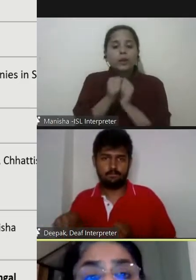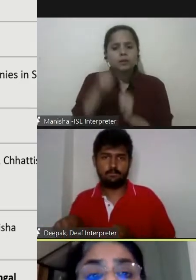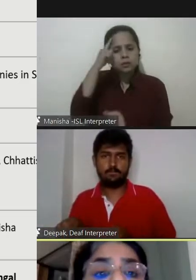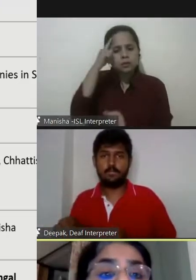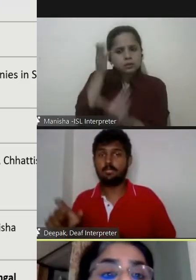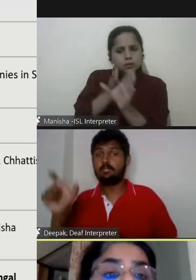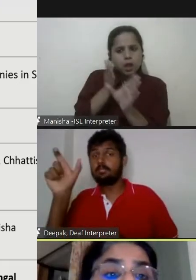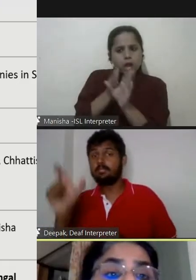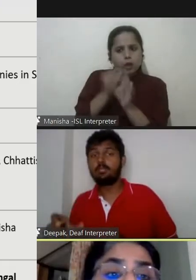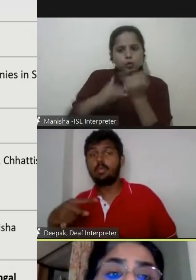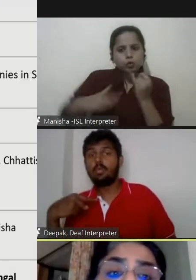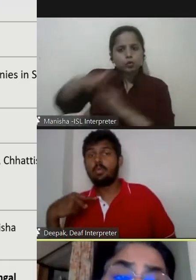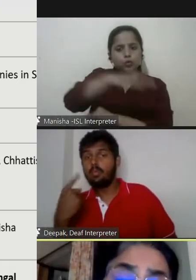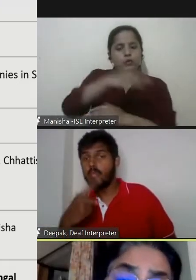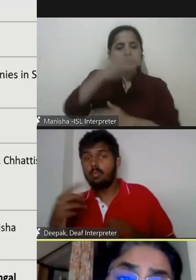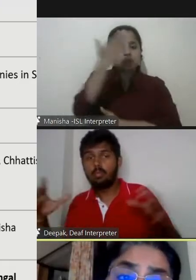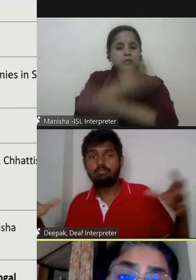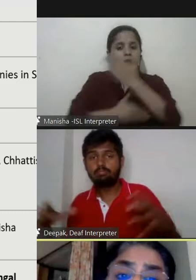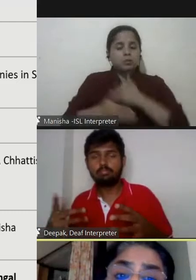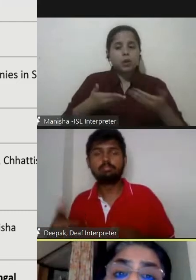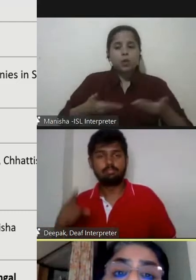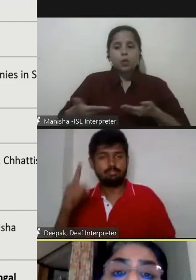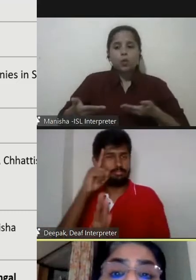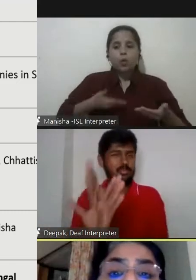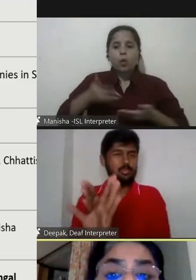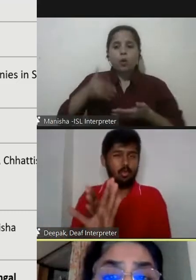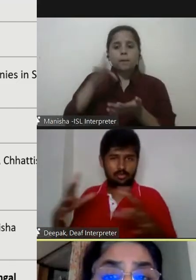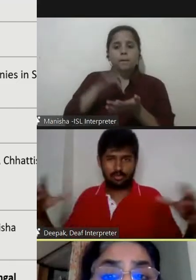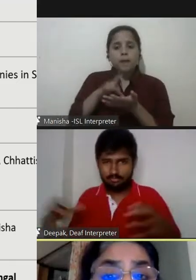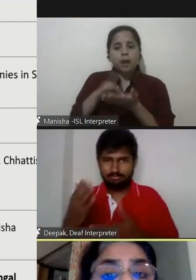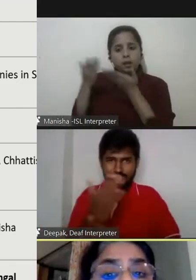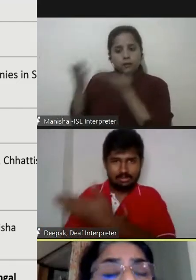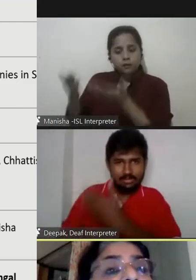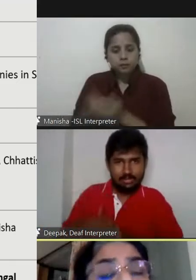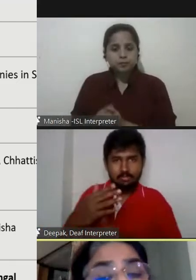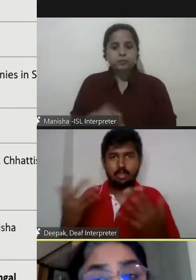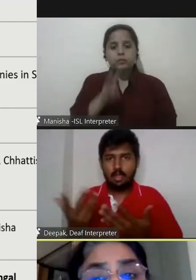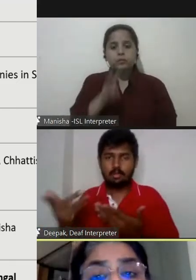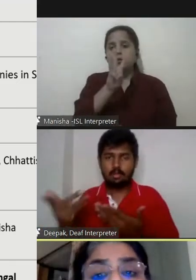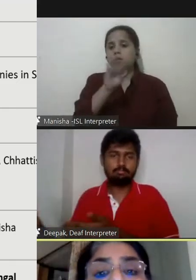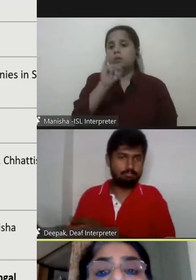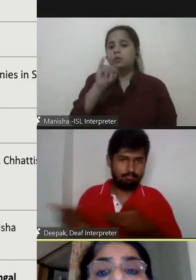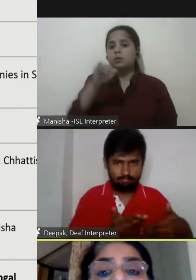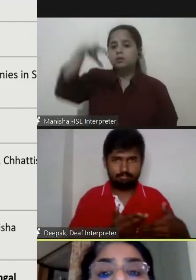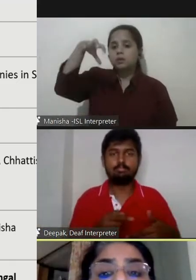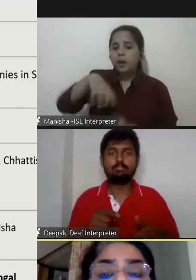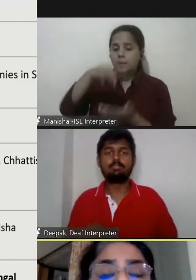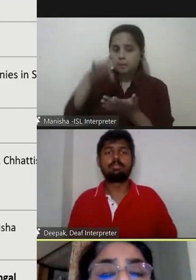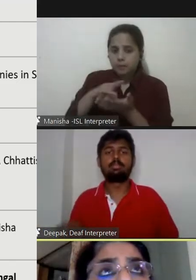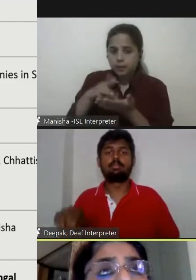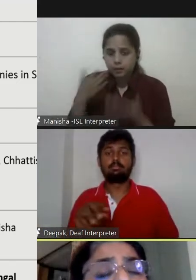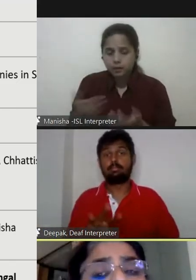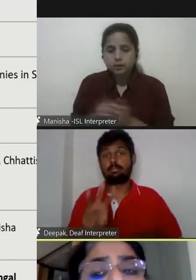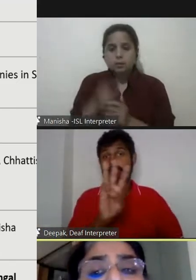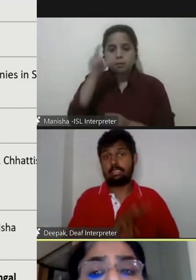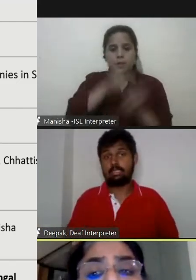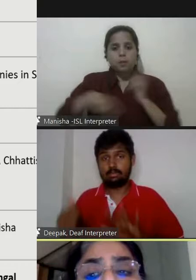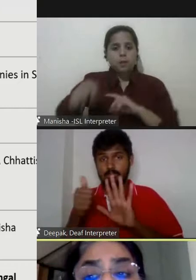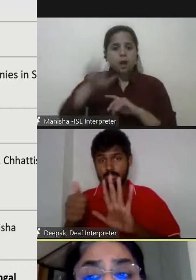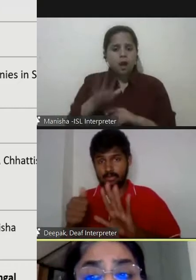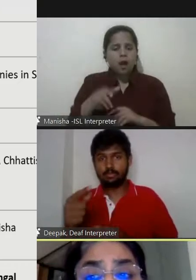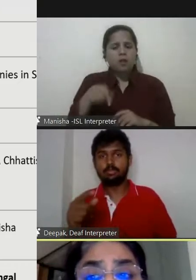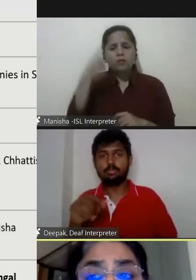the streets of Kolkata, Jan Swasthya Sahyog in Chhattisgarh, a public health organization working in